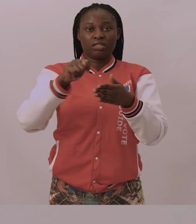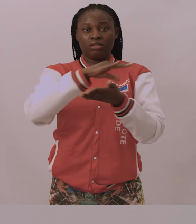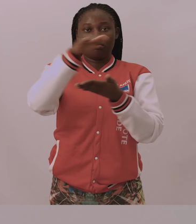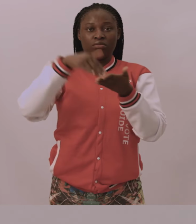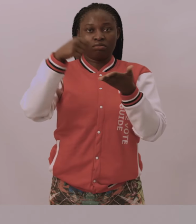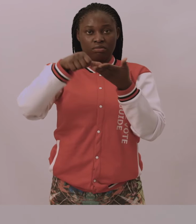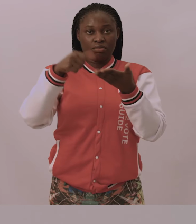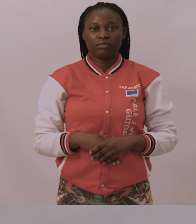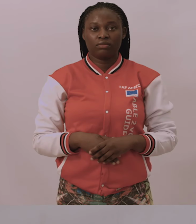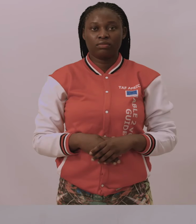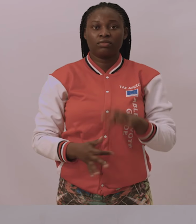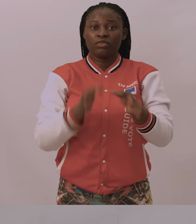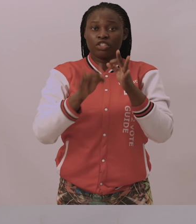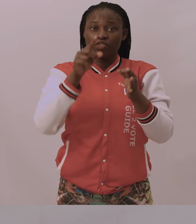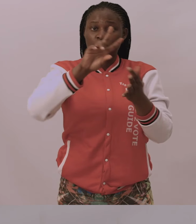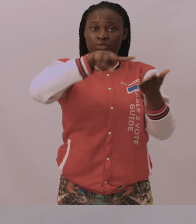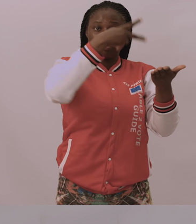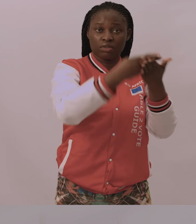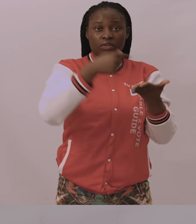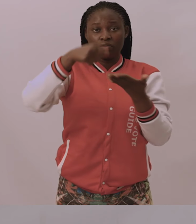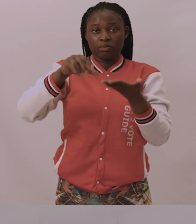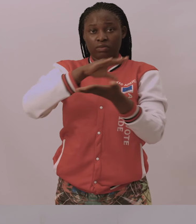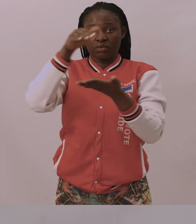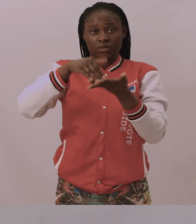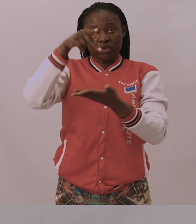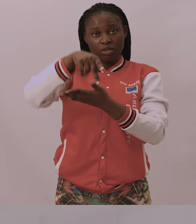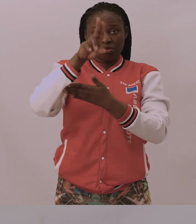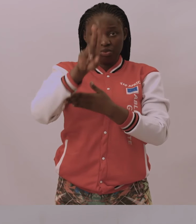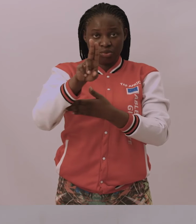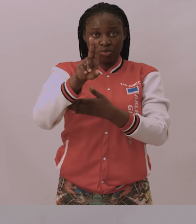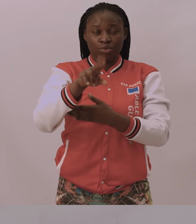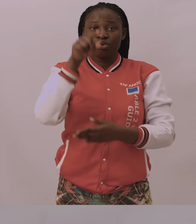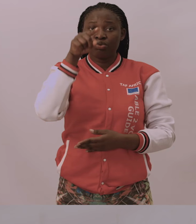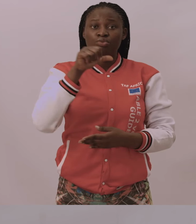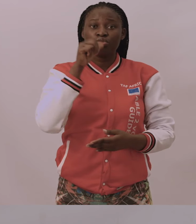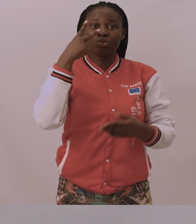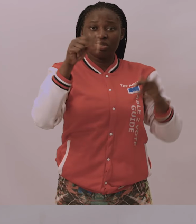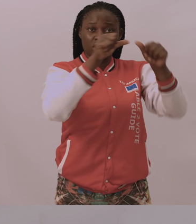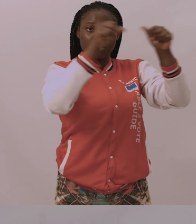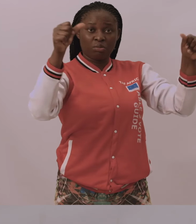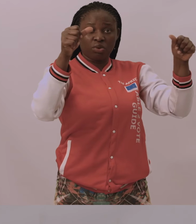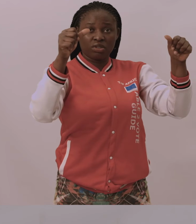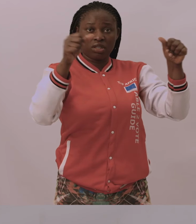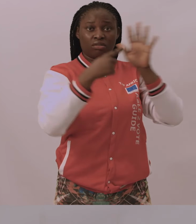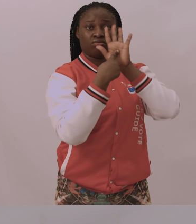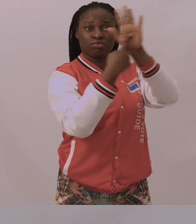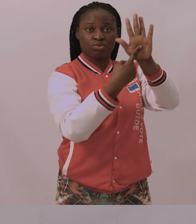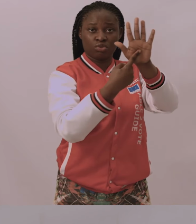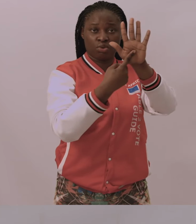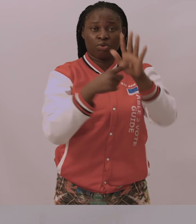you are registered. If on arrival you don't see the poster displayed at strategic point,